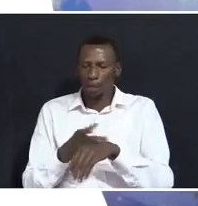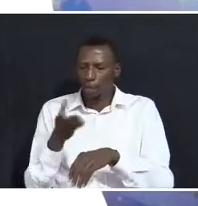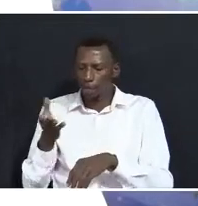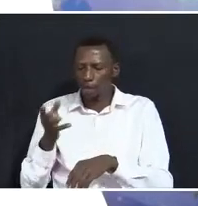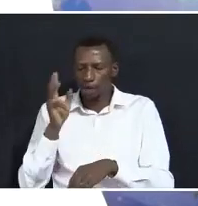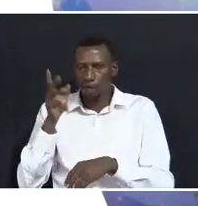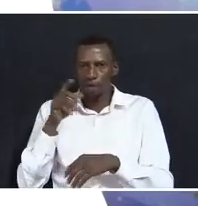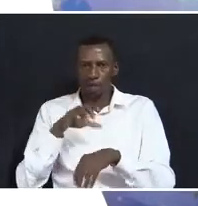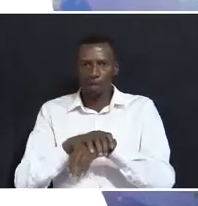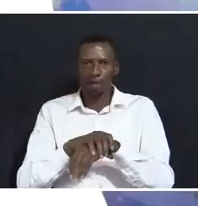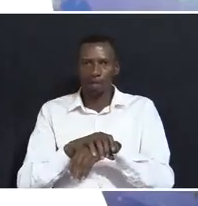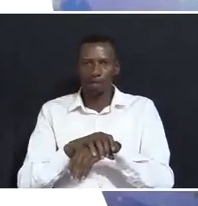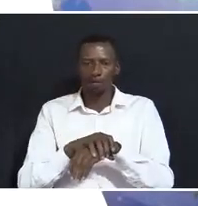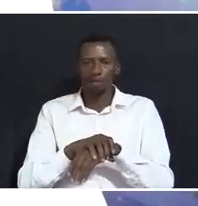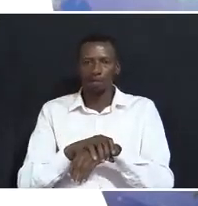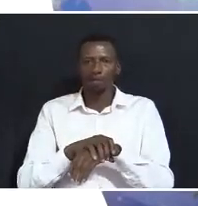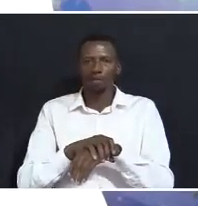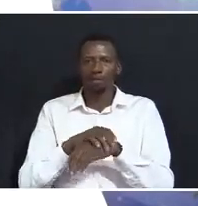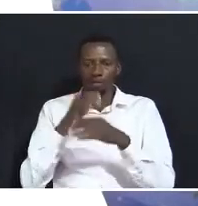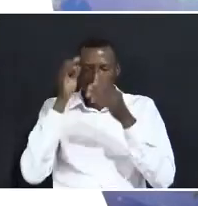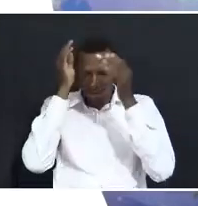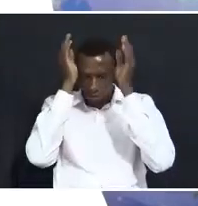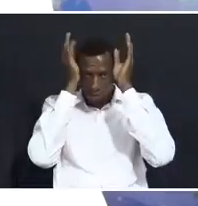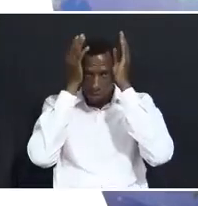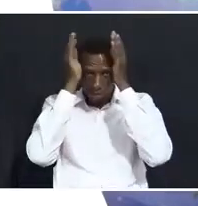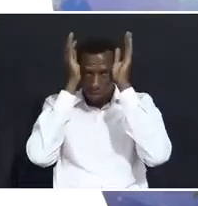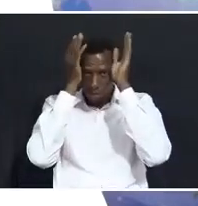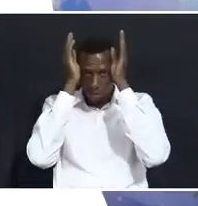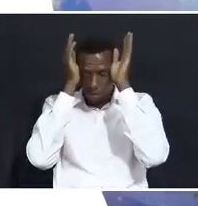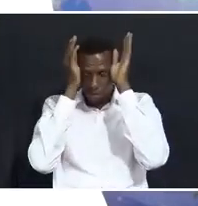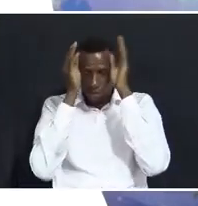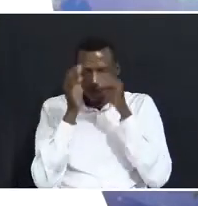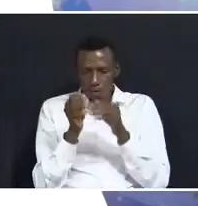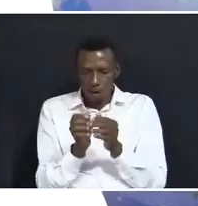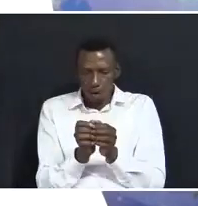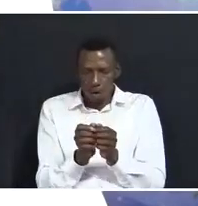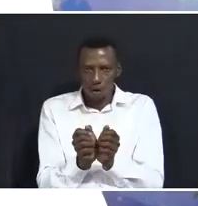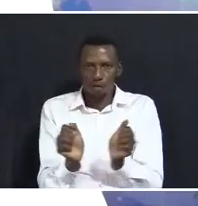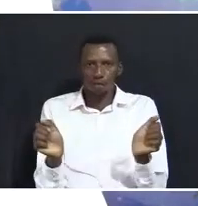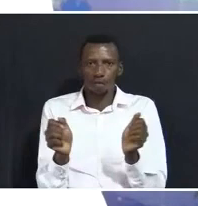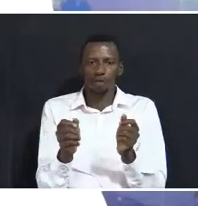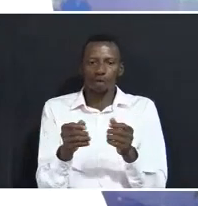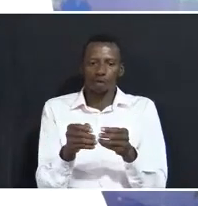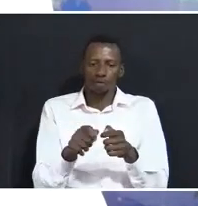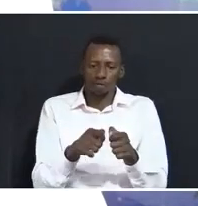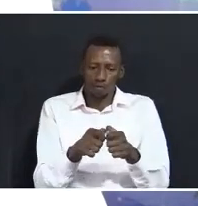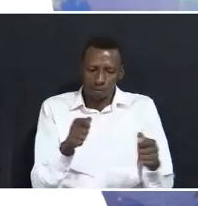find a colt, and tie it and bring it.